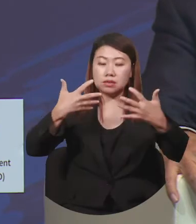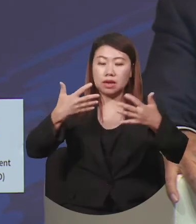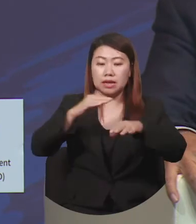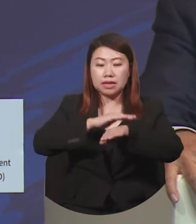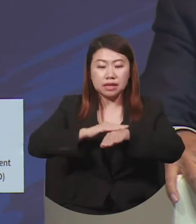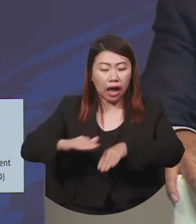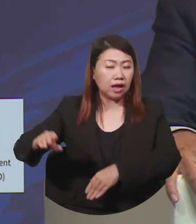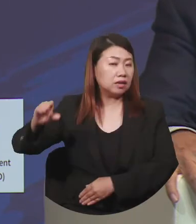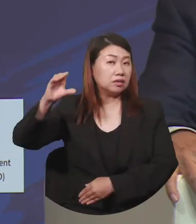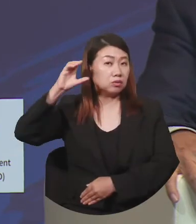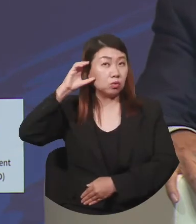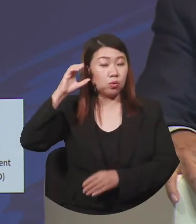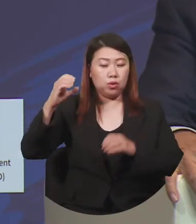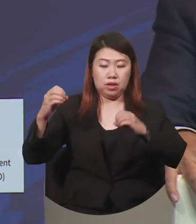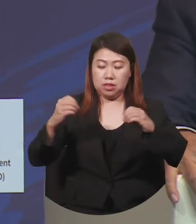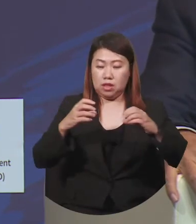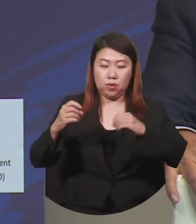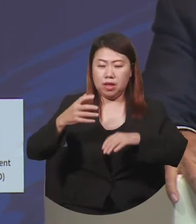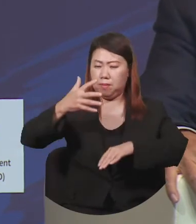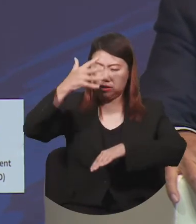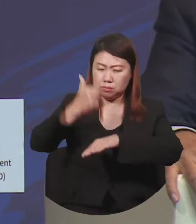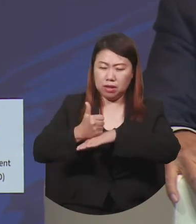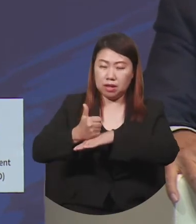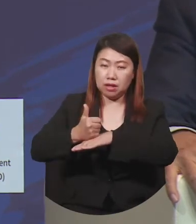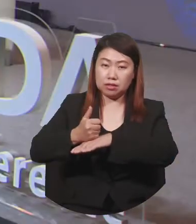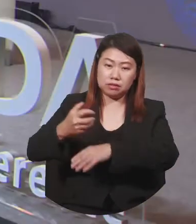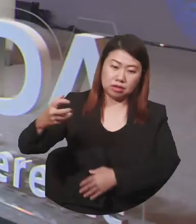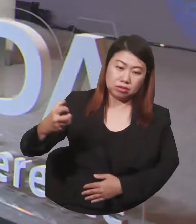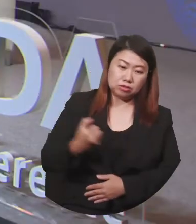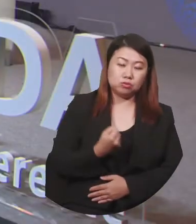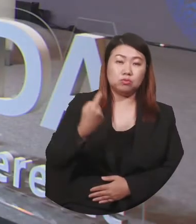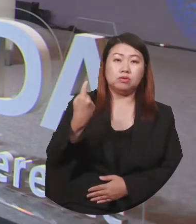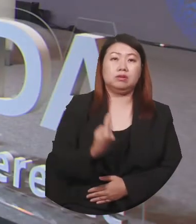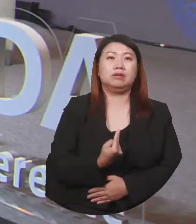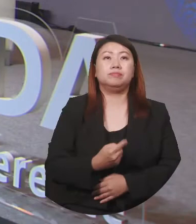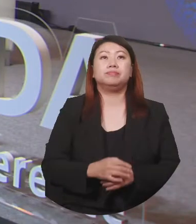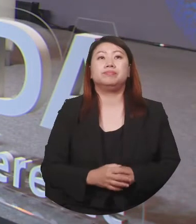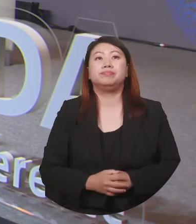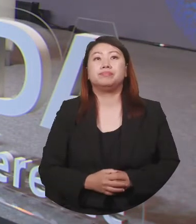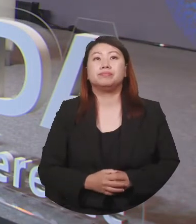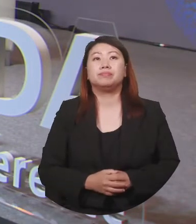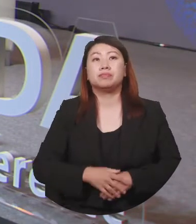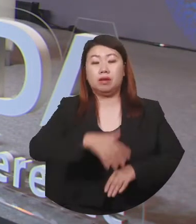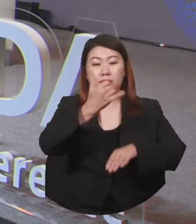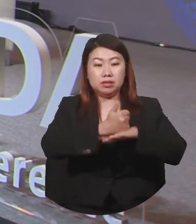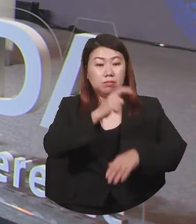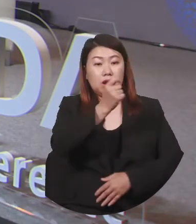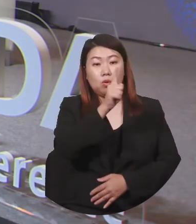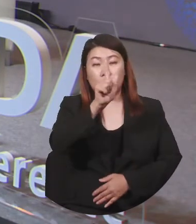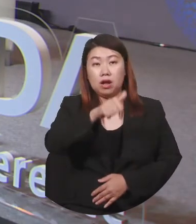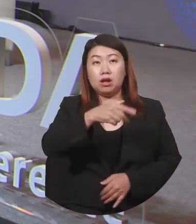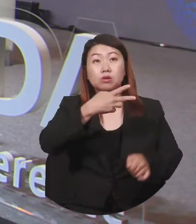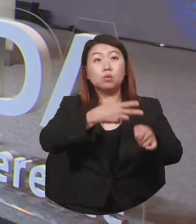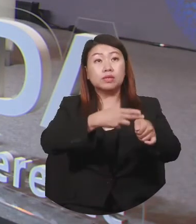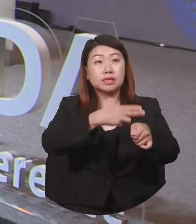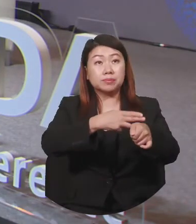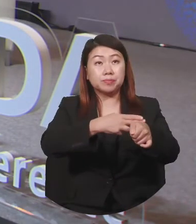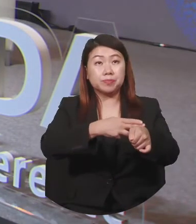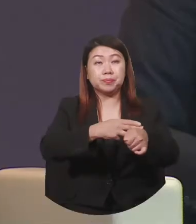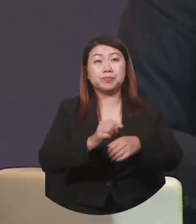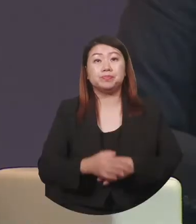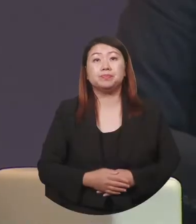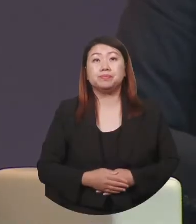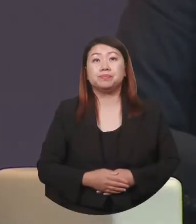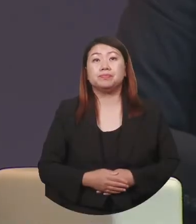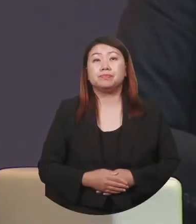conversation. Thank you. Absolutely. Thank you so much. Professor Kwok? Okay, I want to emphasize the risk